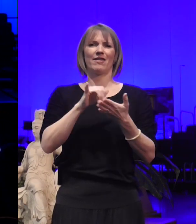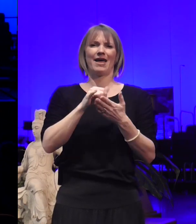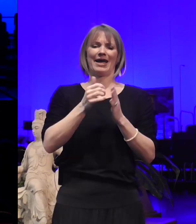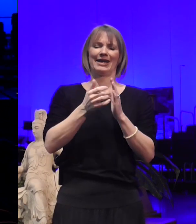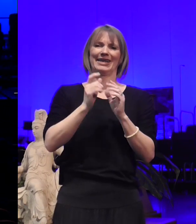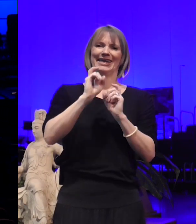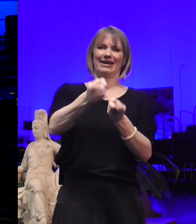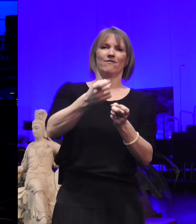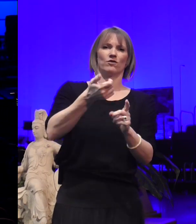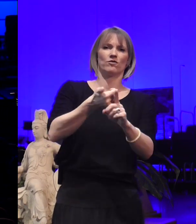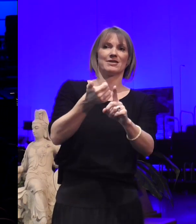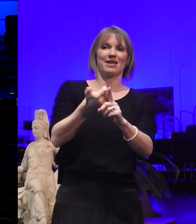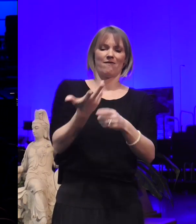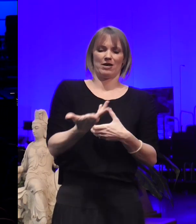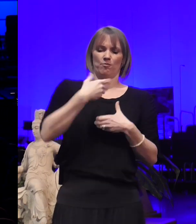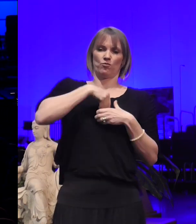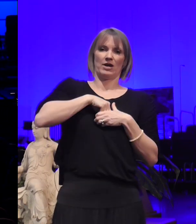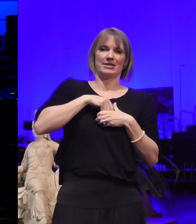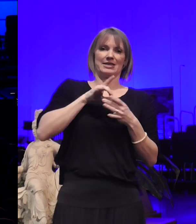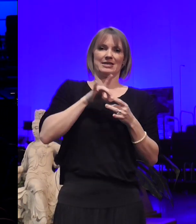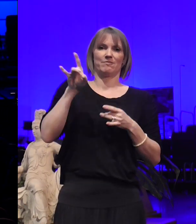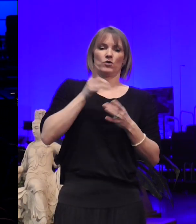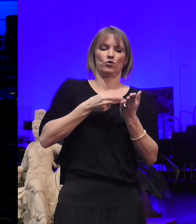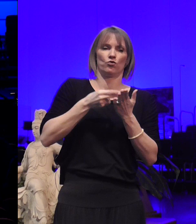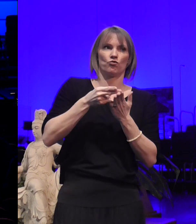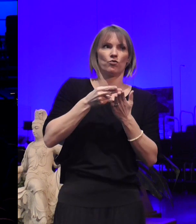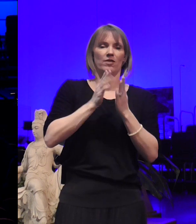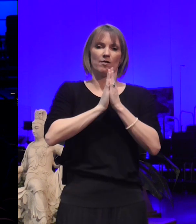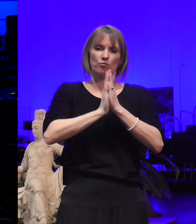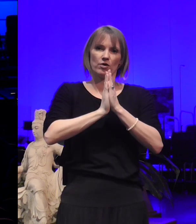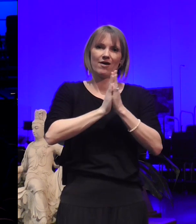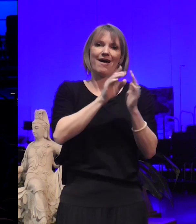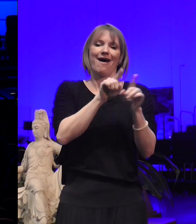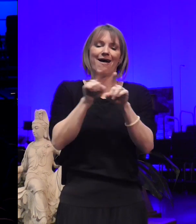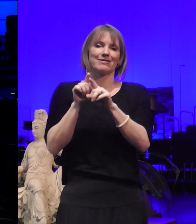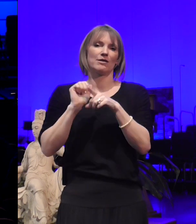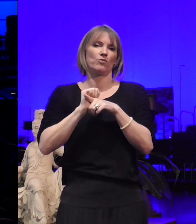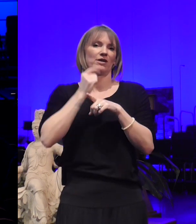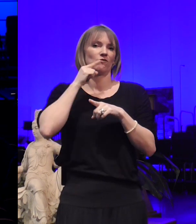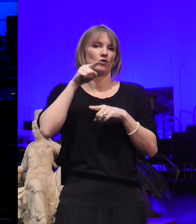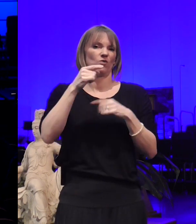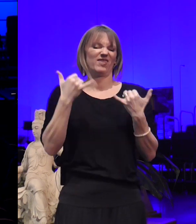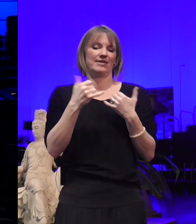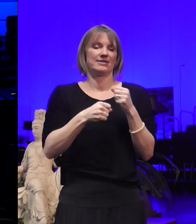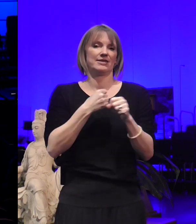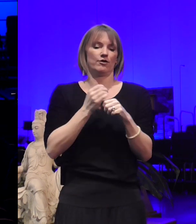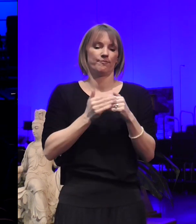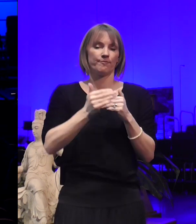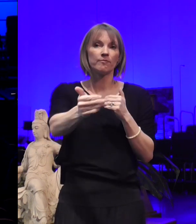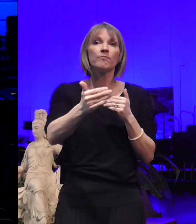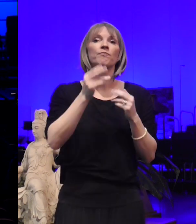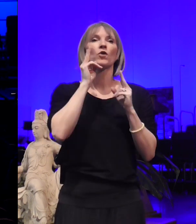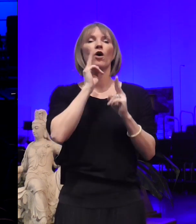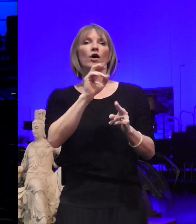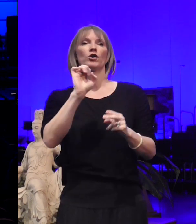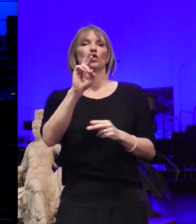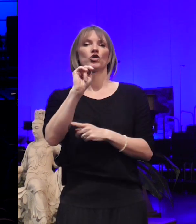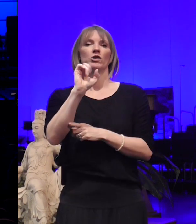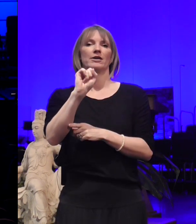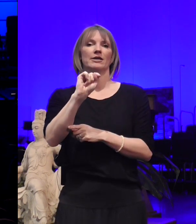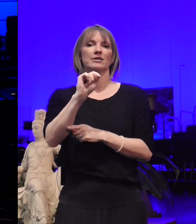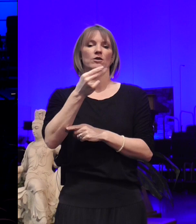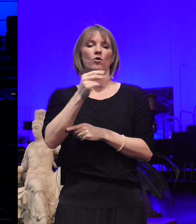of embracing spiritual truth and prayer as a practice for you this year. And in honor of Ernest Holmes,